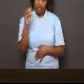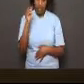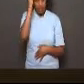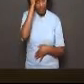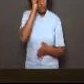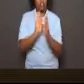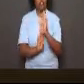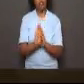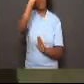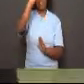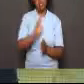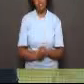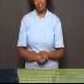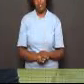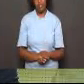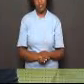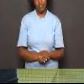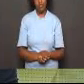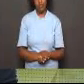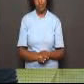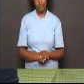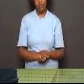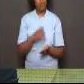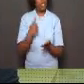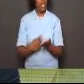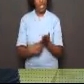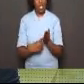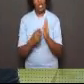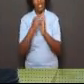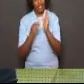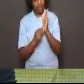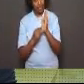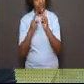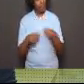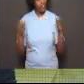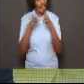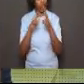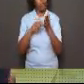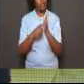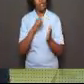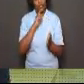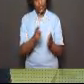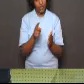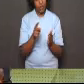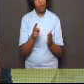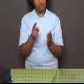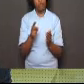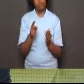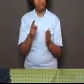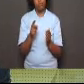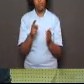cultural development. This system hopes to create a situation